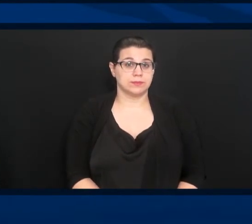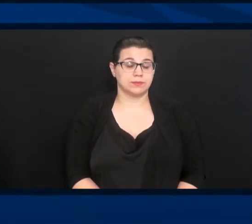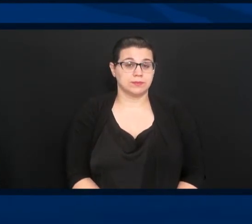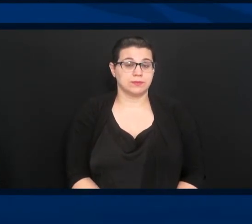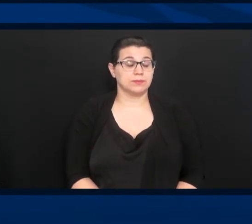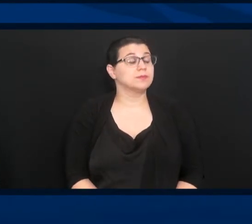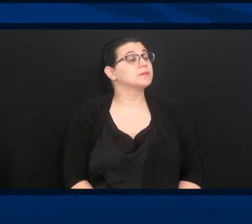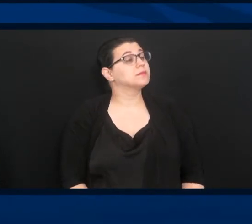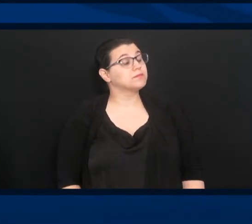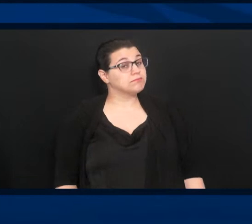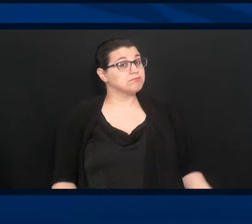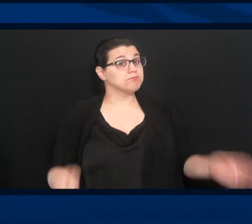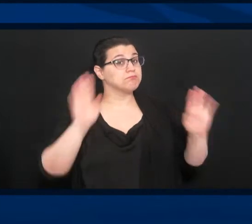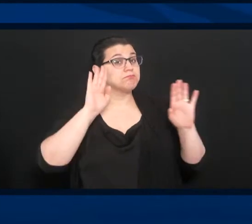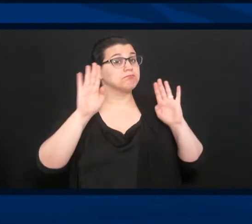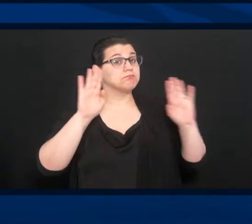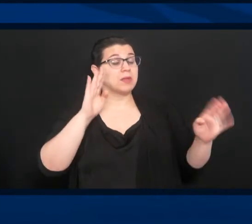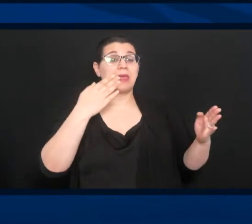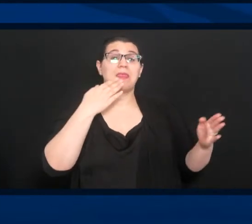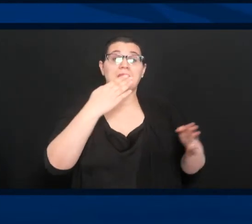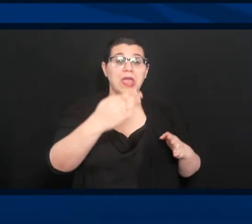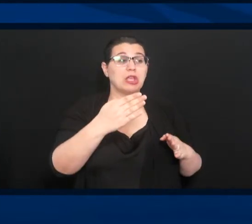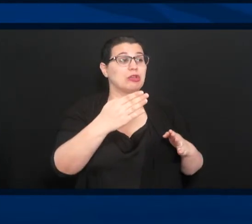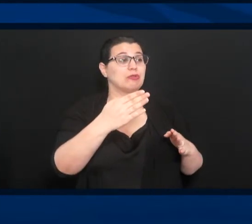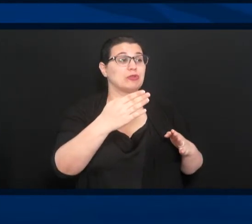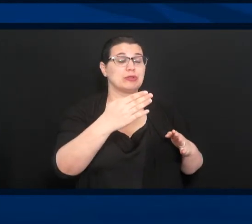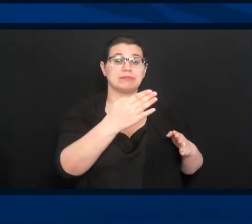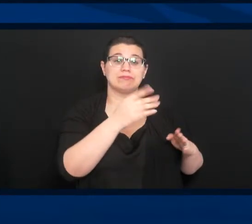Hi, thank you for taking my question. Sorry, the microphone was muted